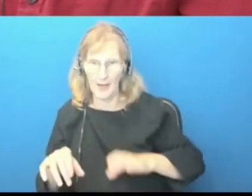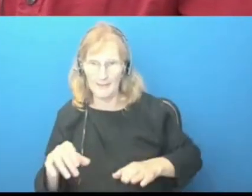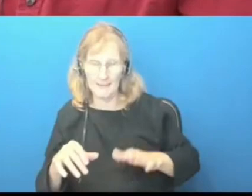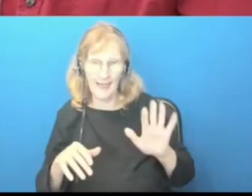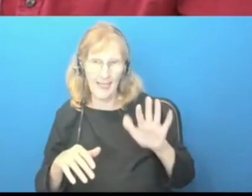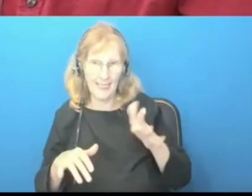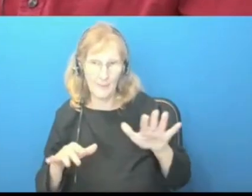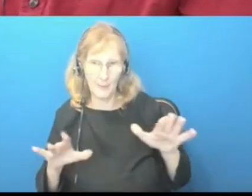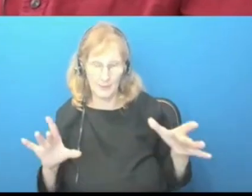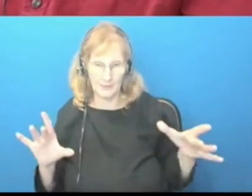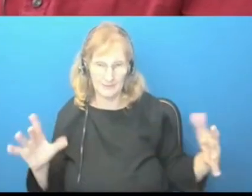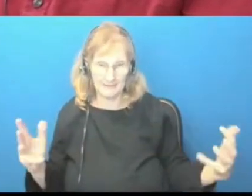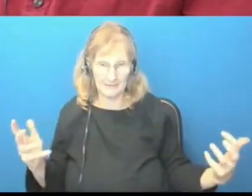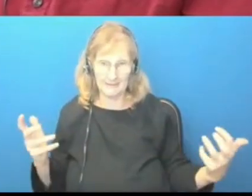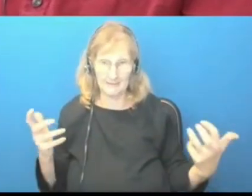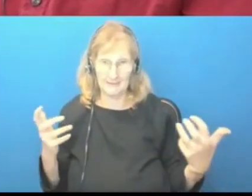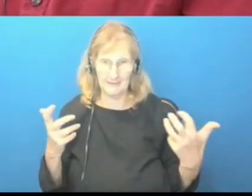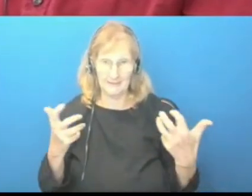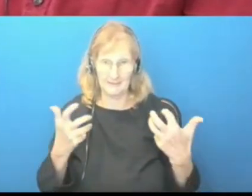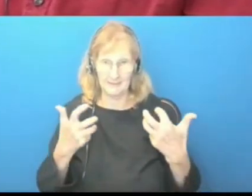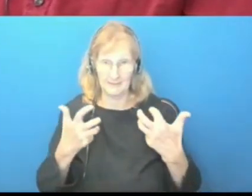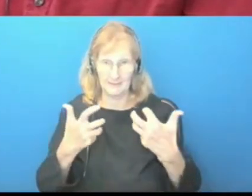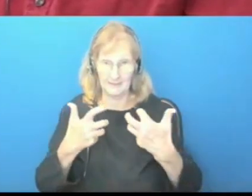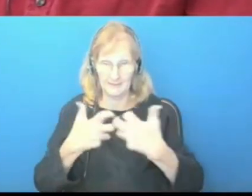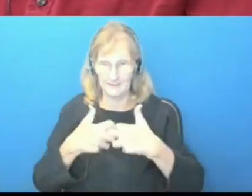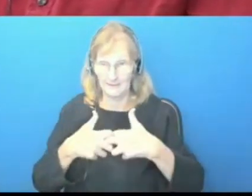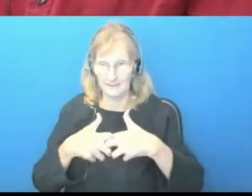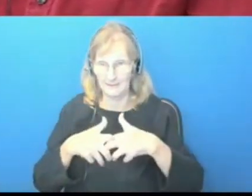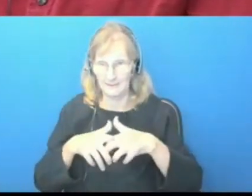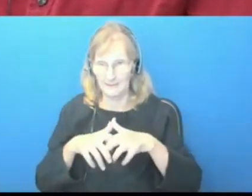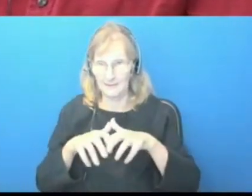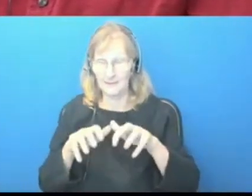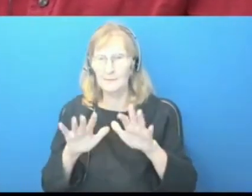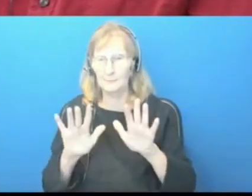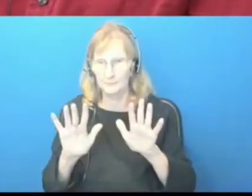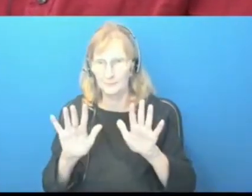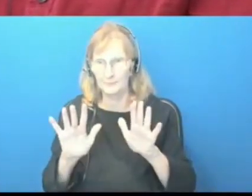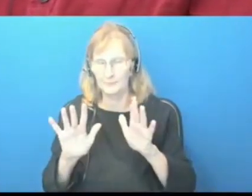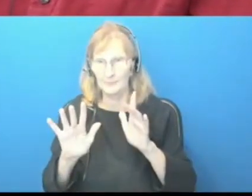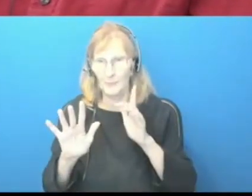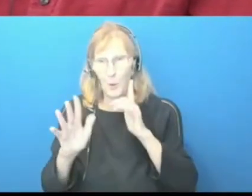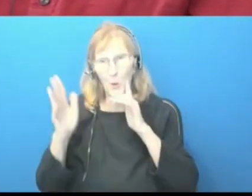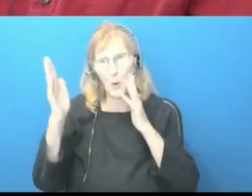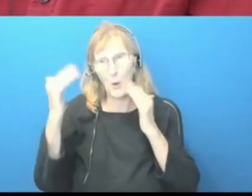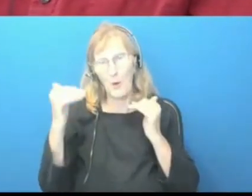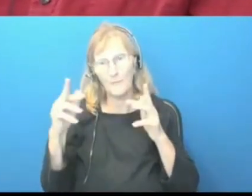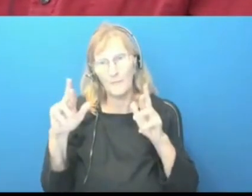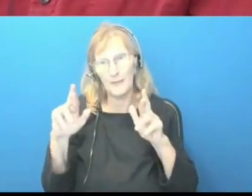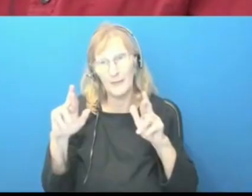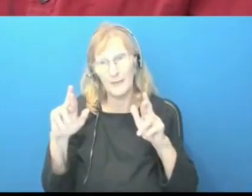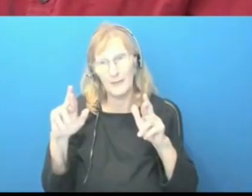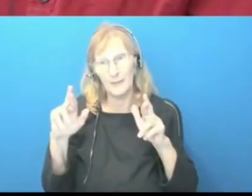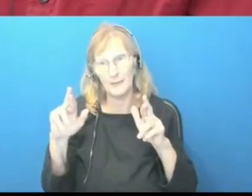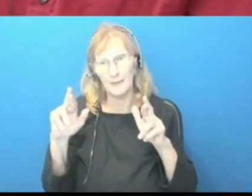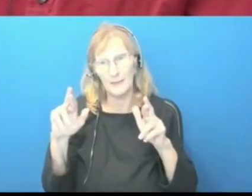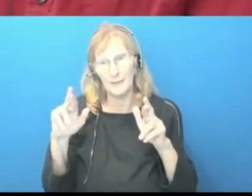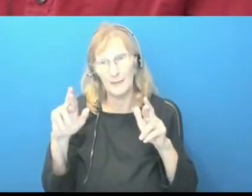a perfect match. Close cousins. Close cousin-in-law. And hopefully, I hope